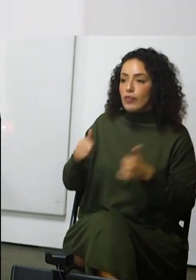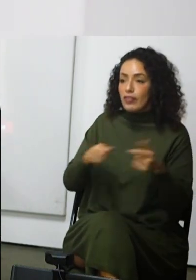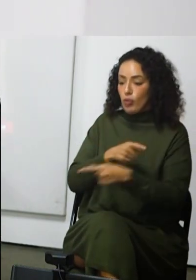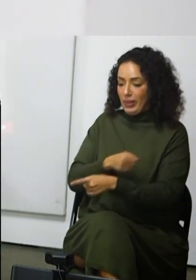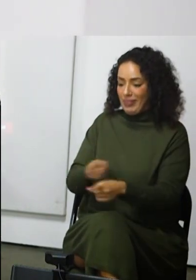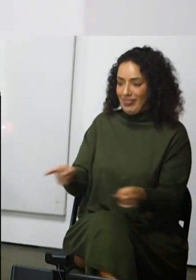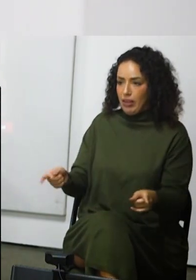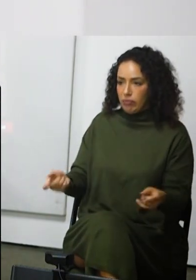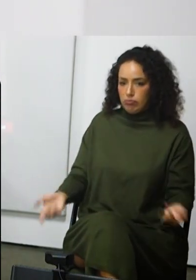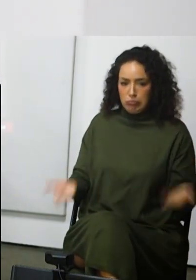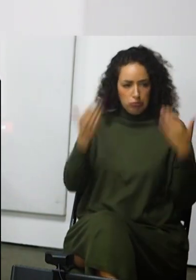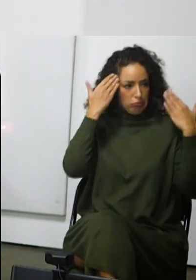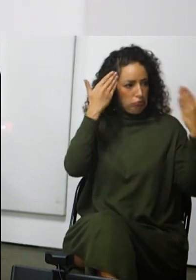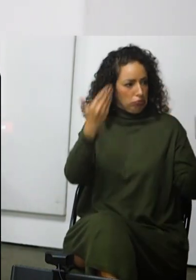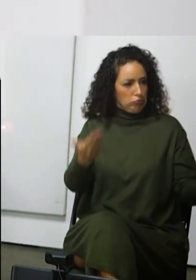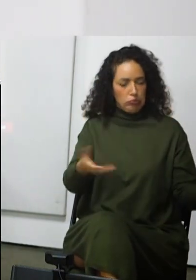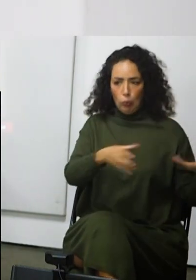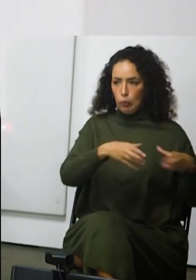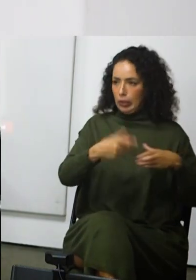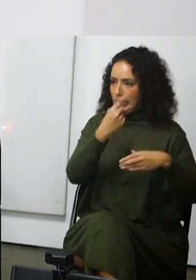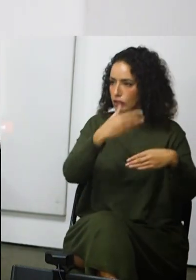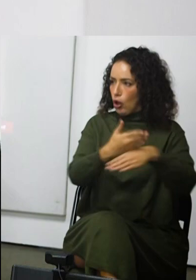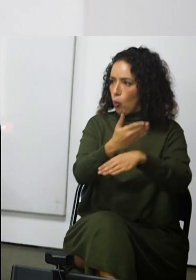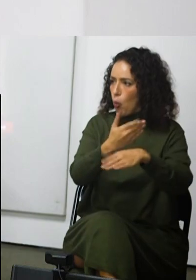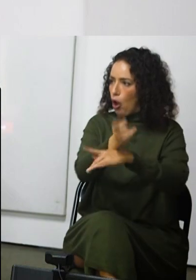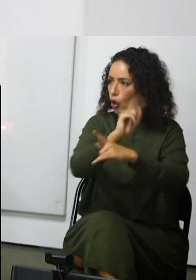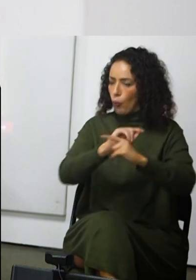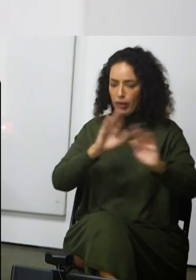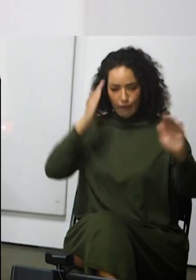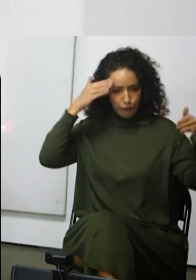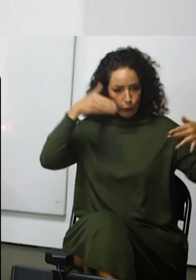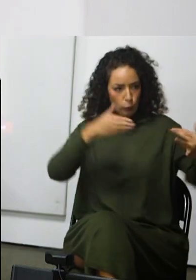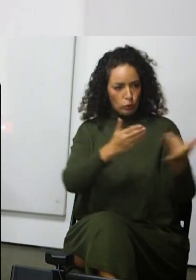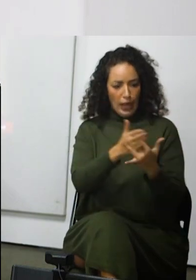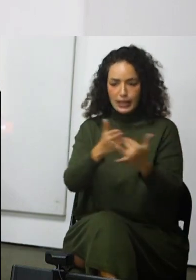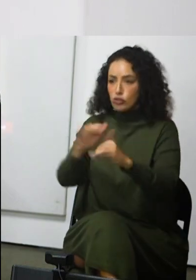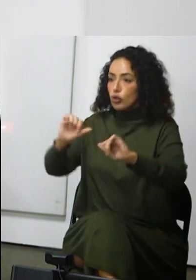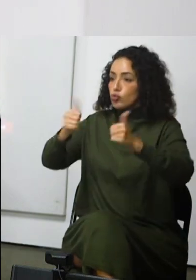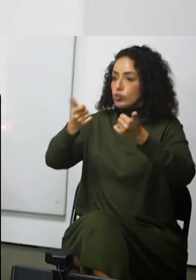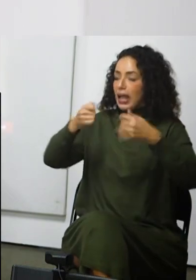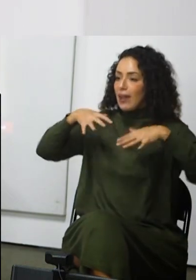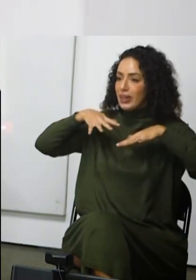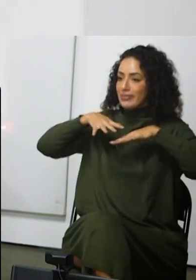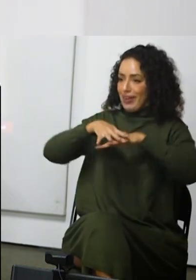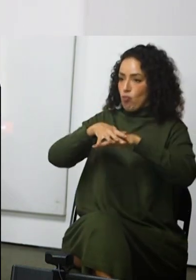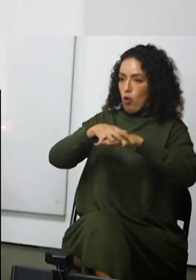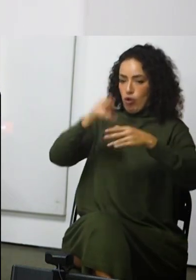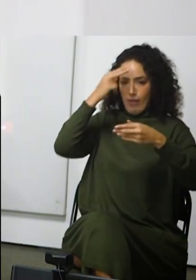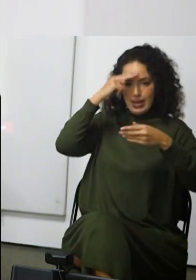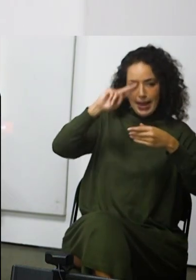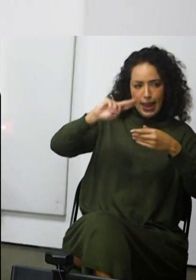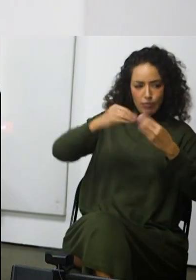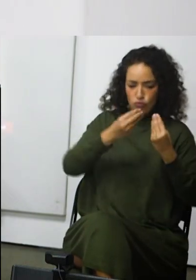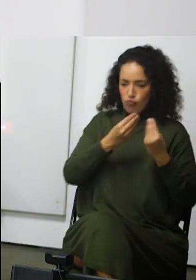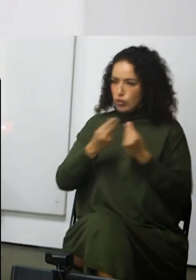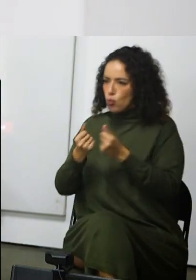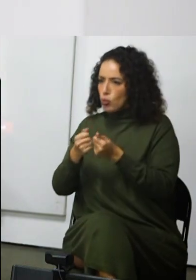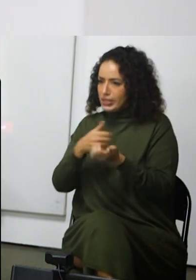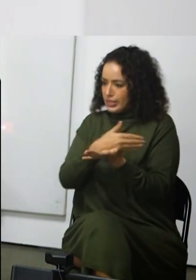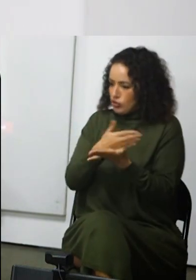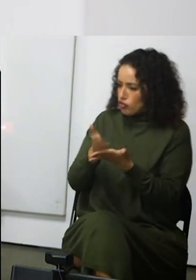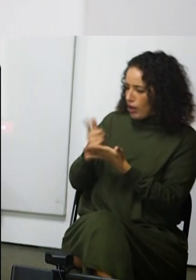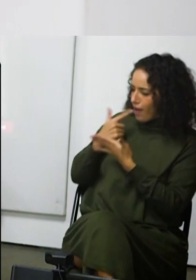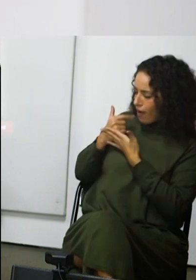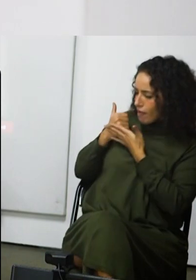they can work with in terms of access. So I think it's really good to know to have like names or resources to share as well. So I'll